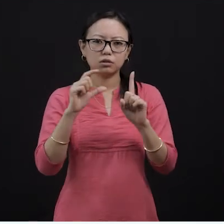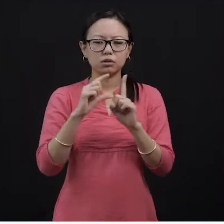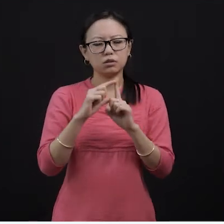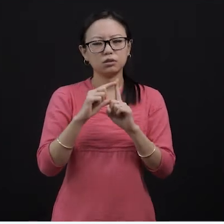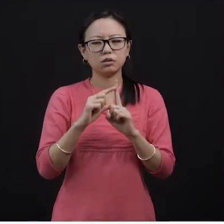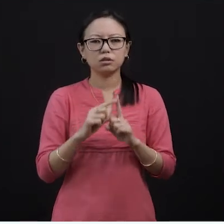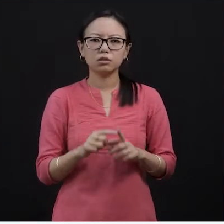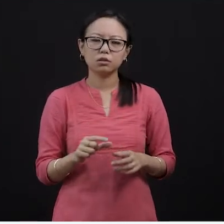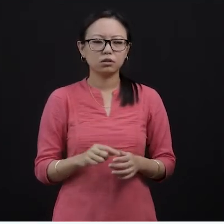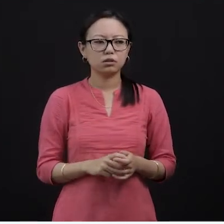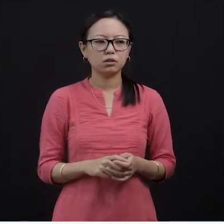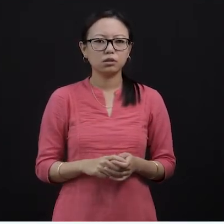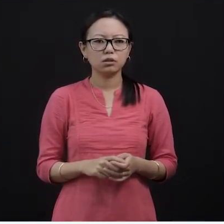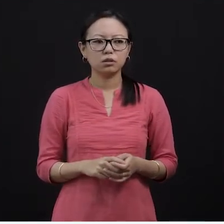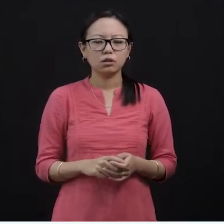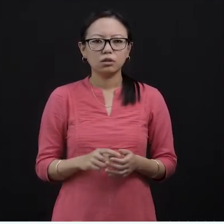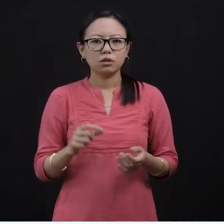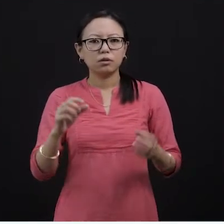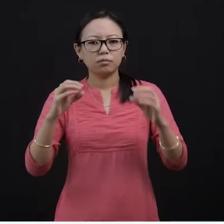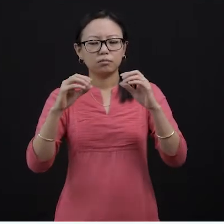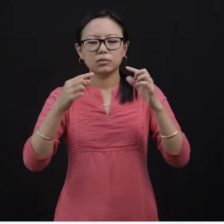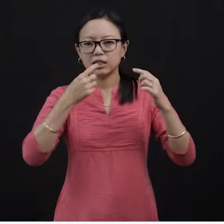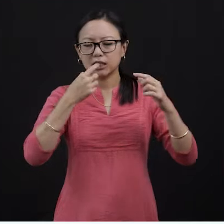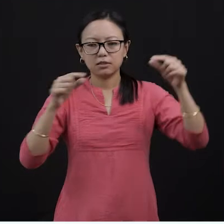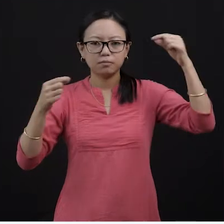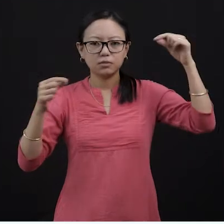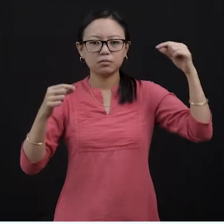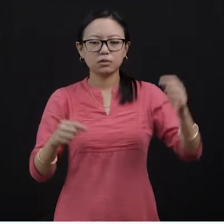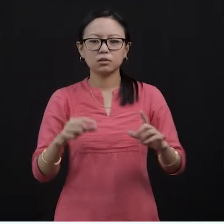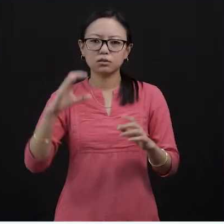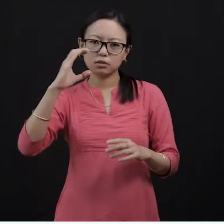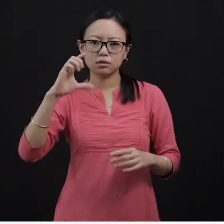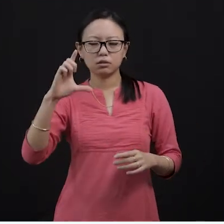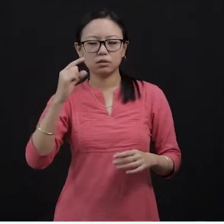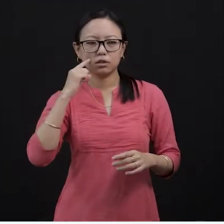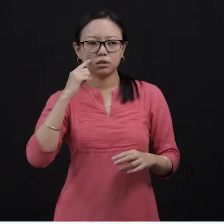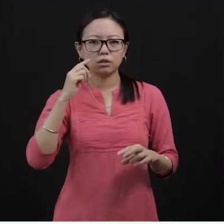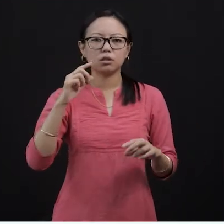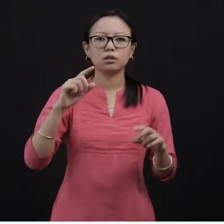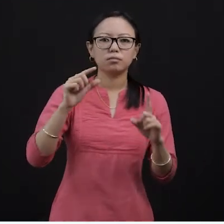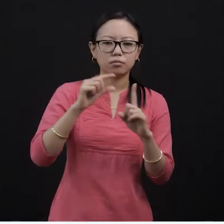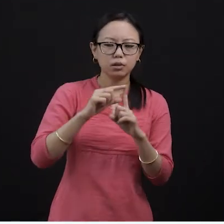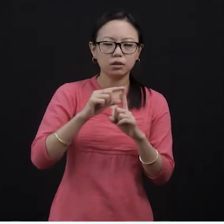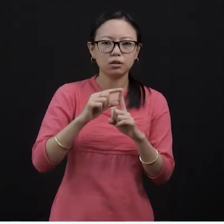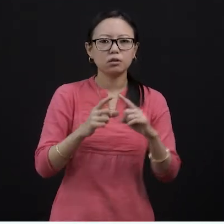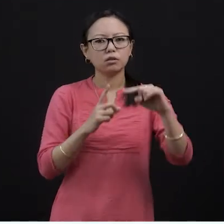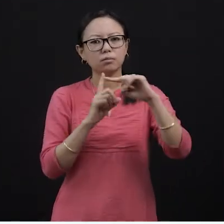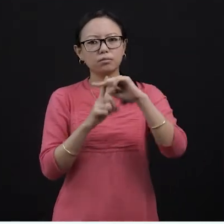color. And we need a bar magnet. And we will do an